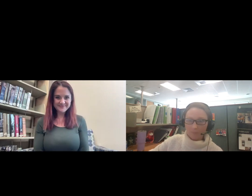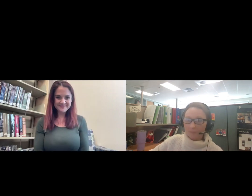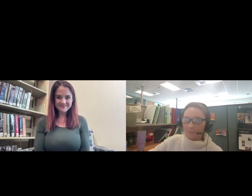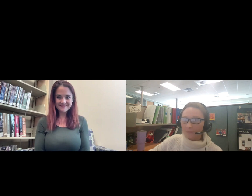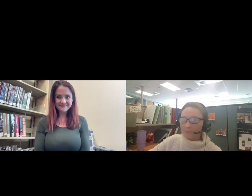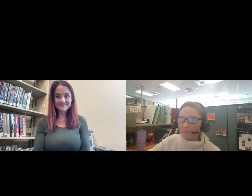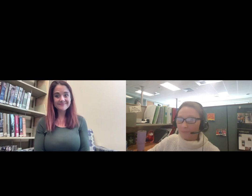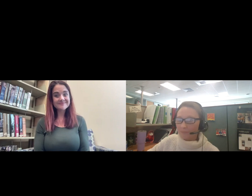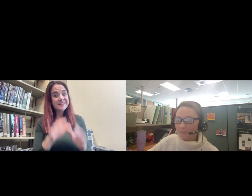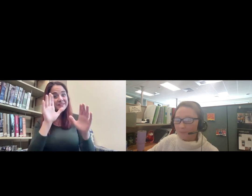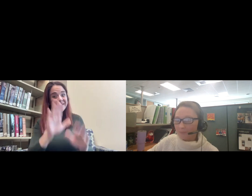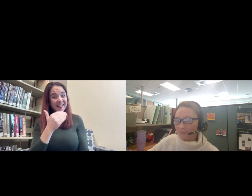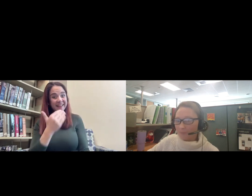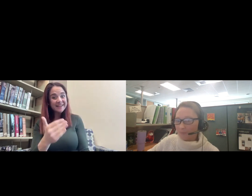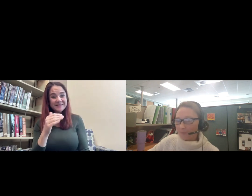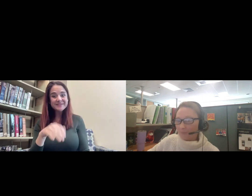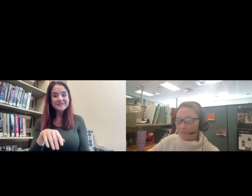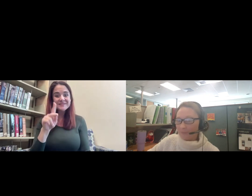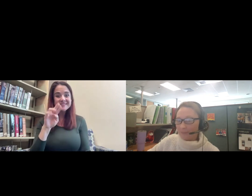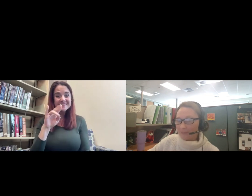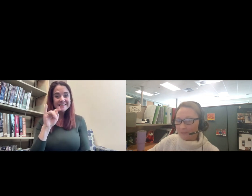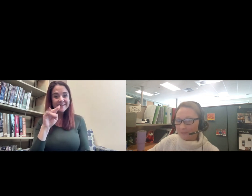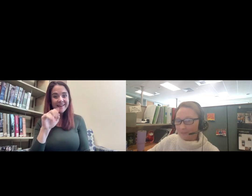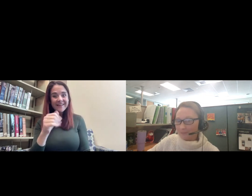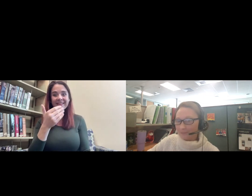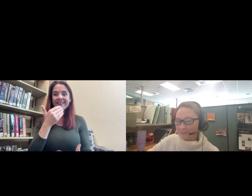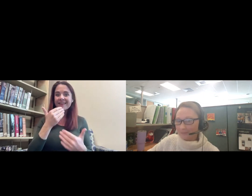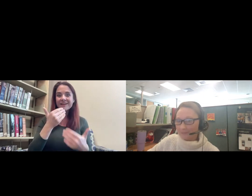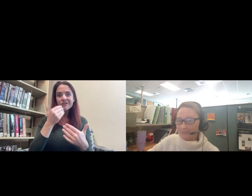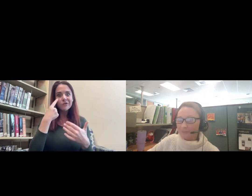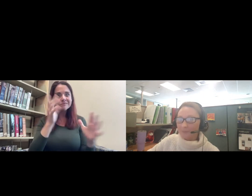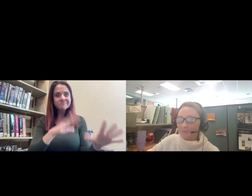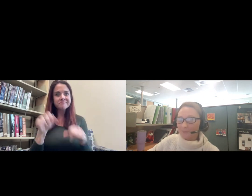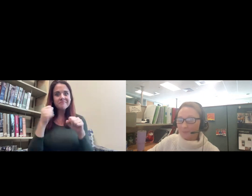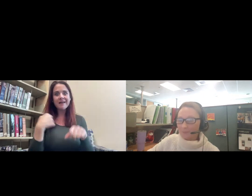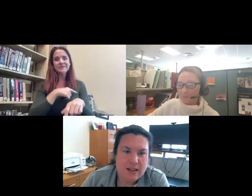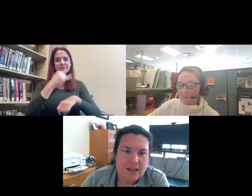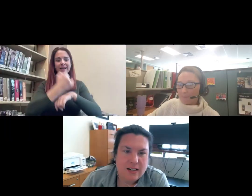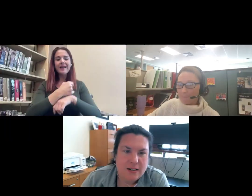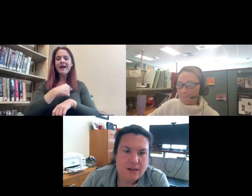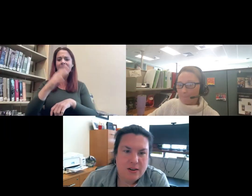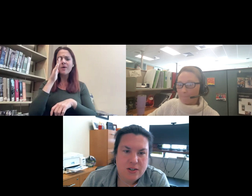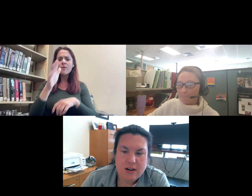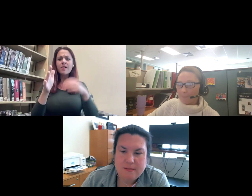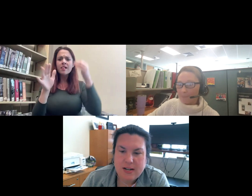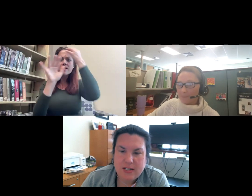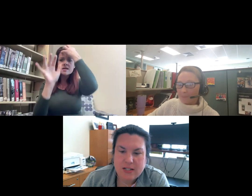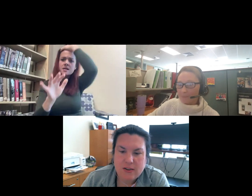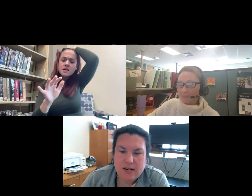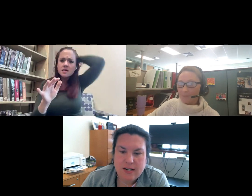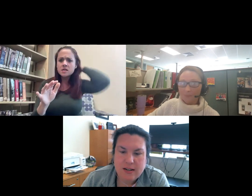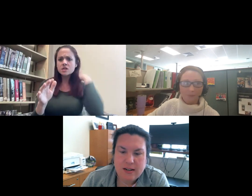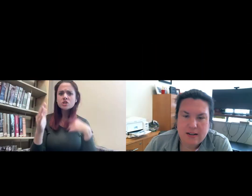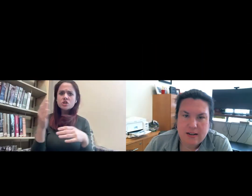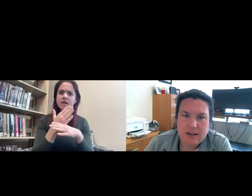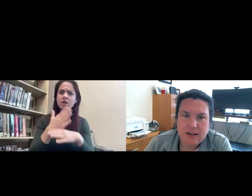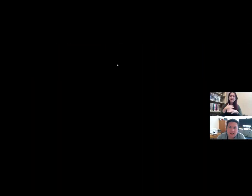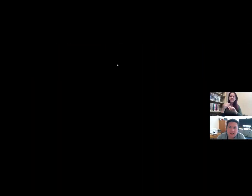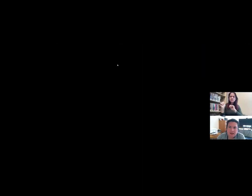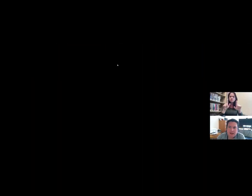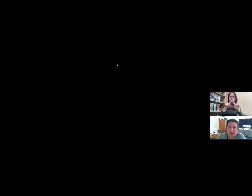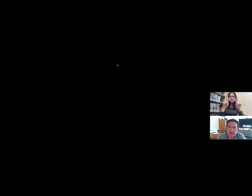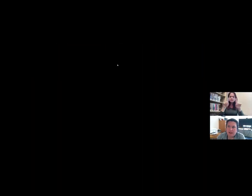Great. Thank you, Christina. Thank you for having us today. I am going to just share my screen.